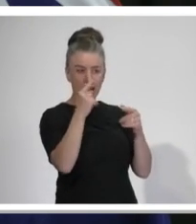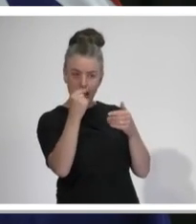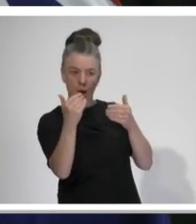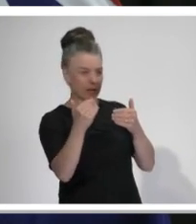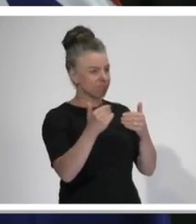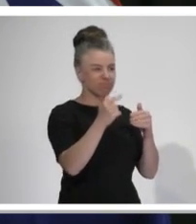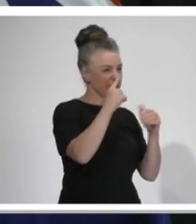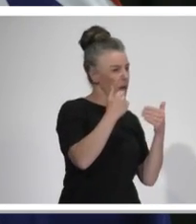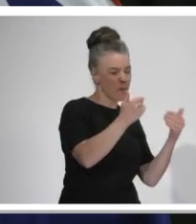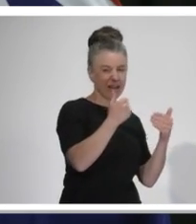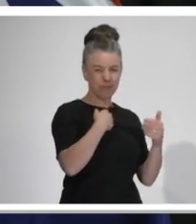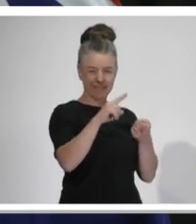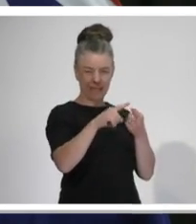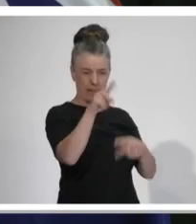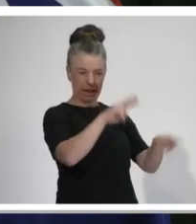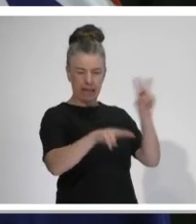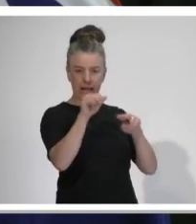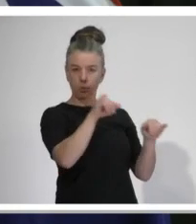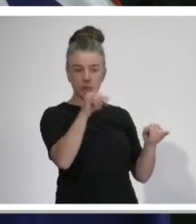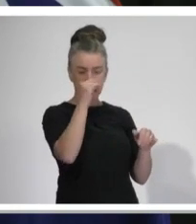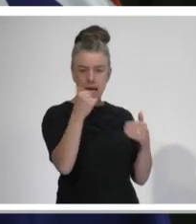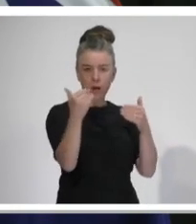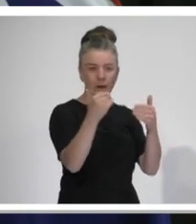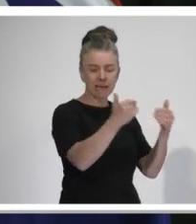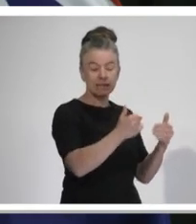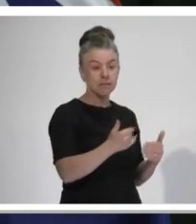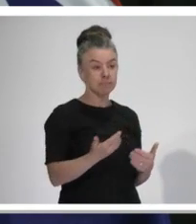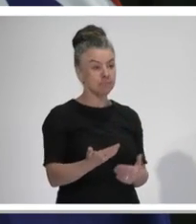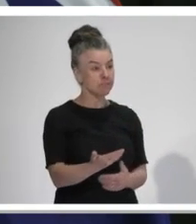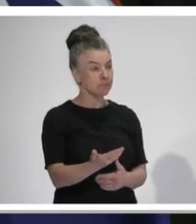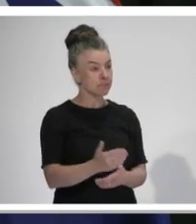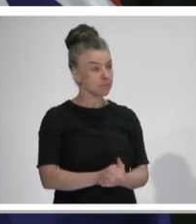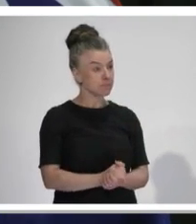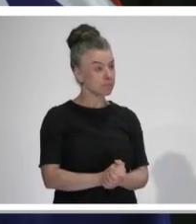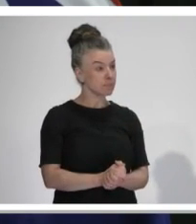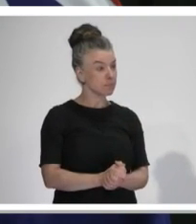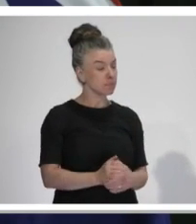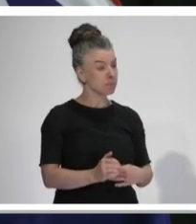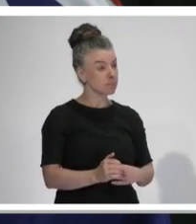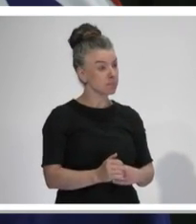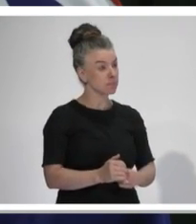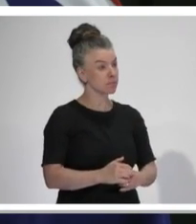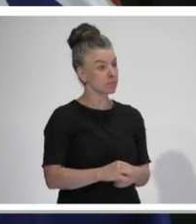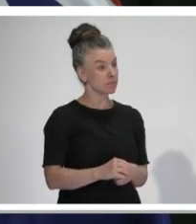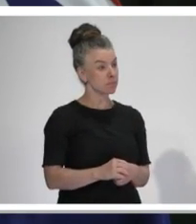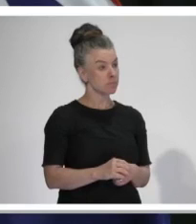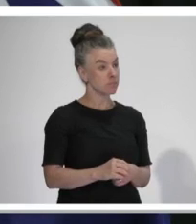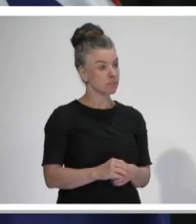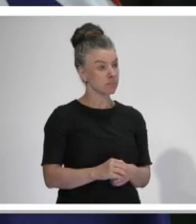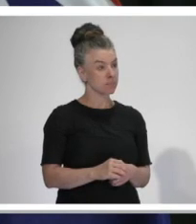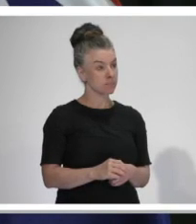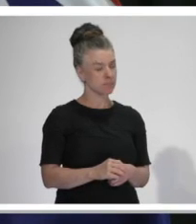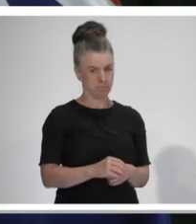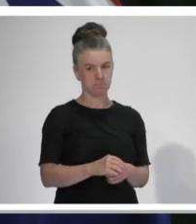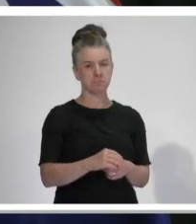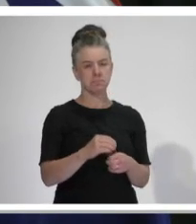some time over the next couple of weeks to work our way through that list. Jenna? Are you alarmed at the number of complaints MB's received about employers pocketing the wage